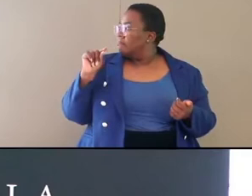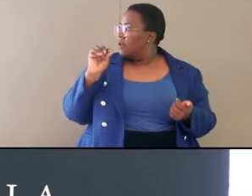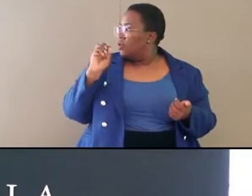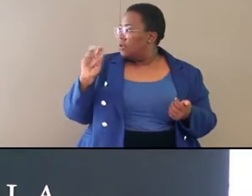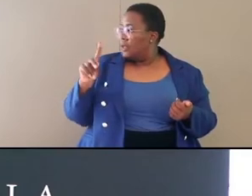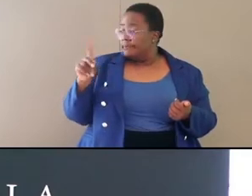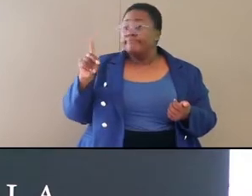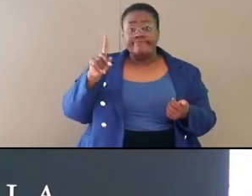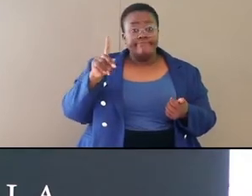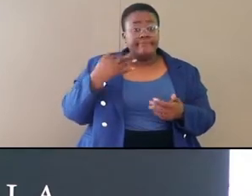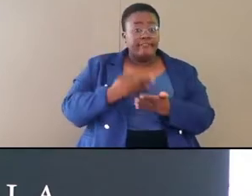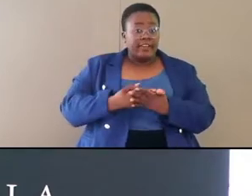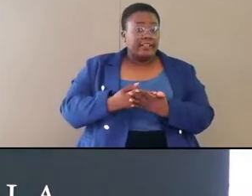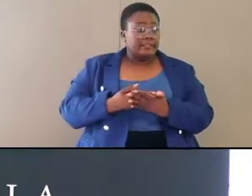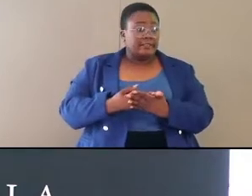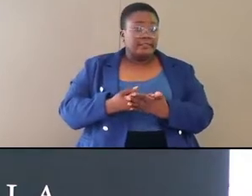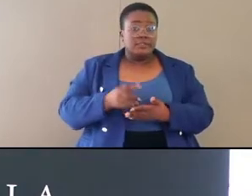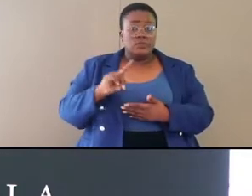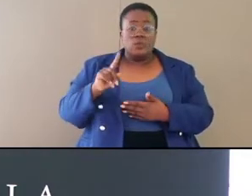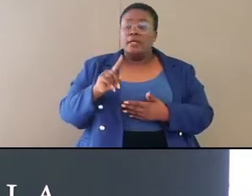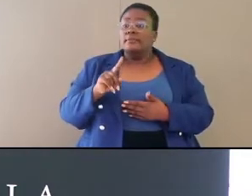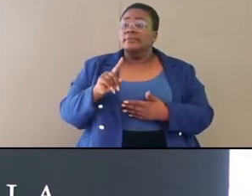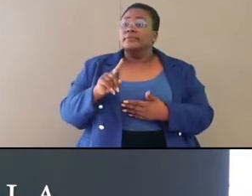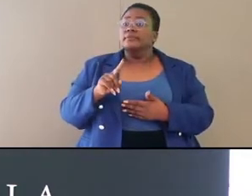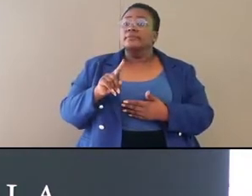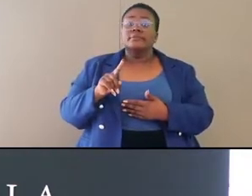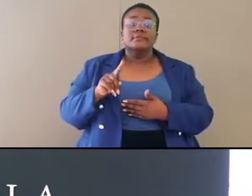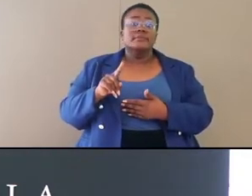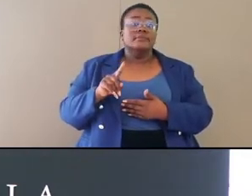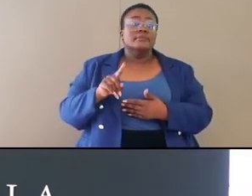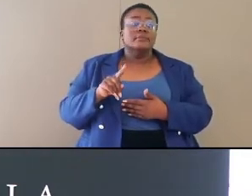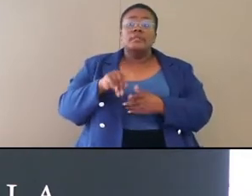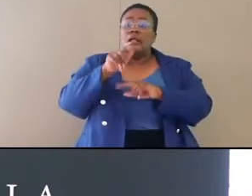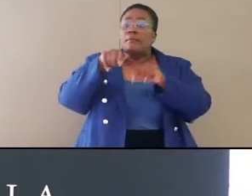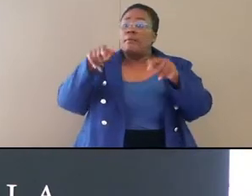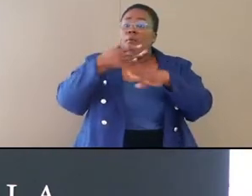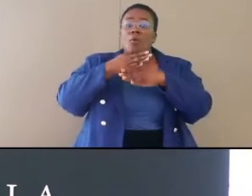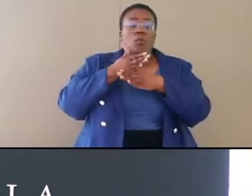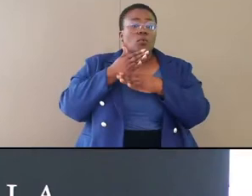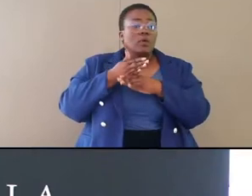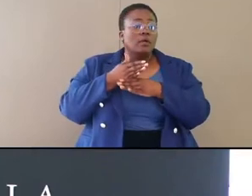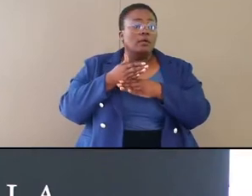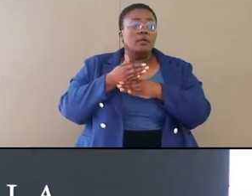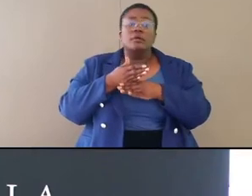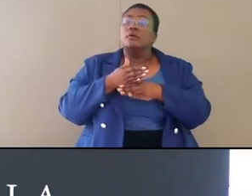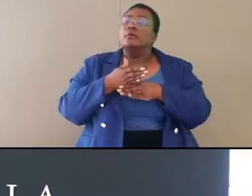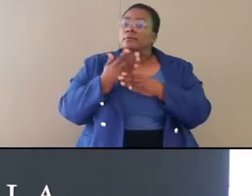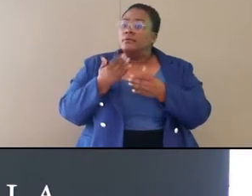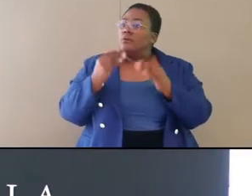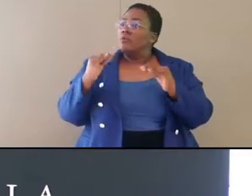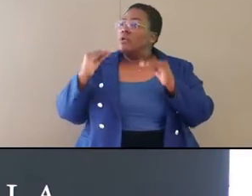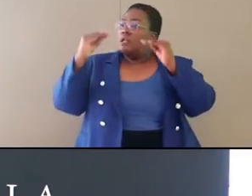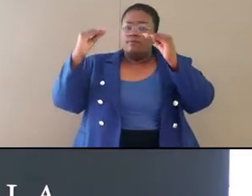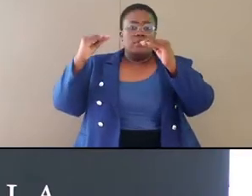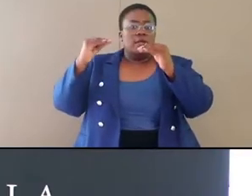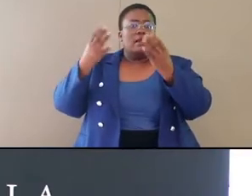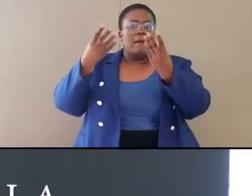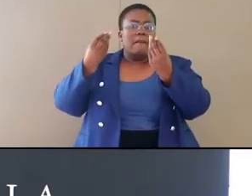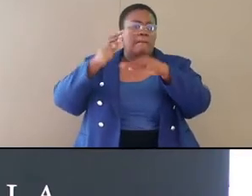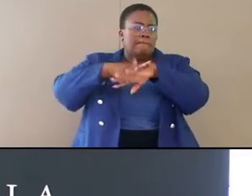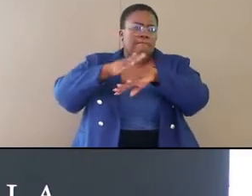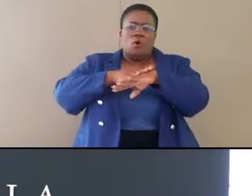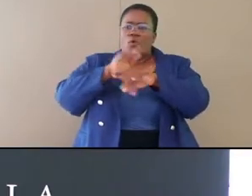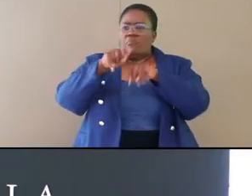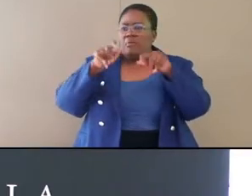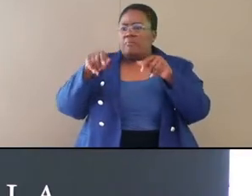here's a fact. The middle class has been lifted and we've got more numbers. But go ask